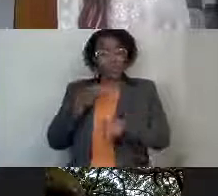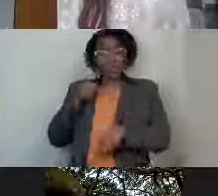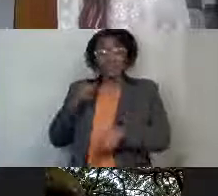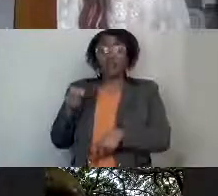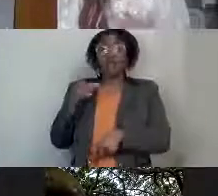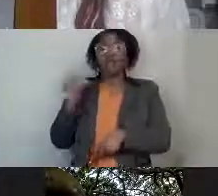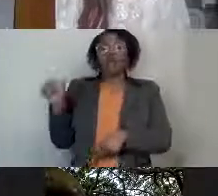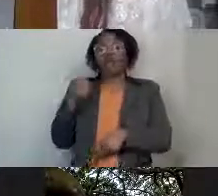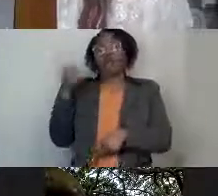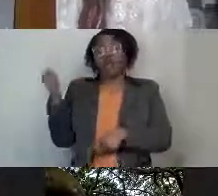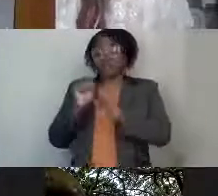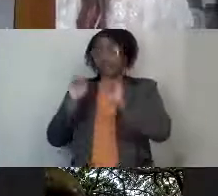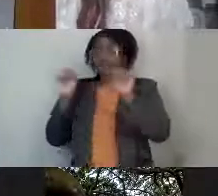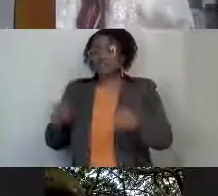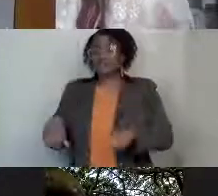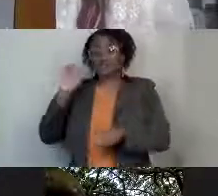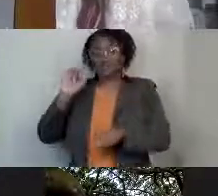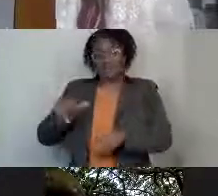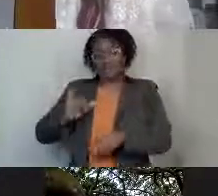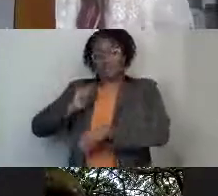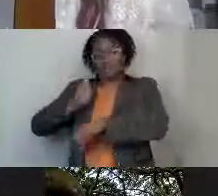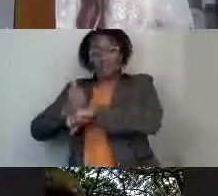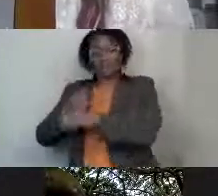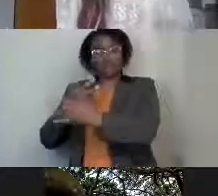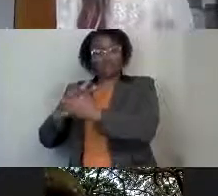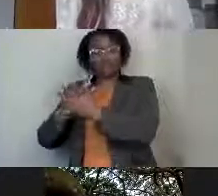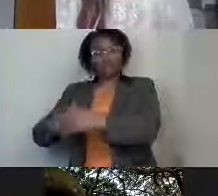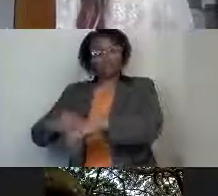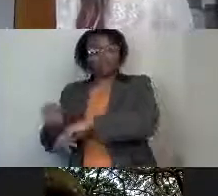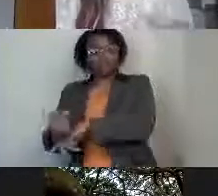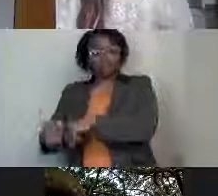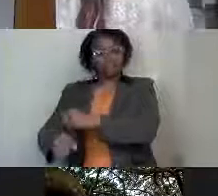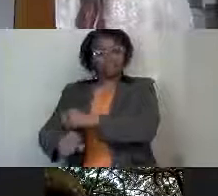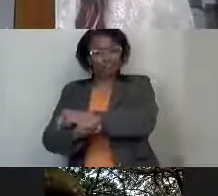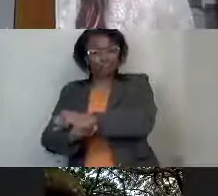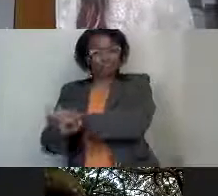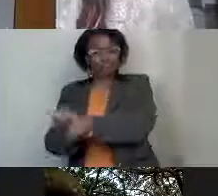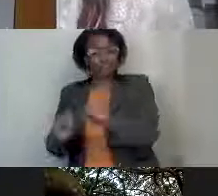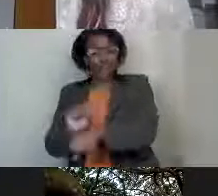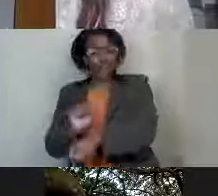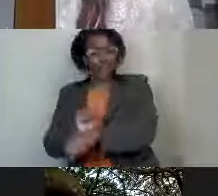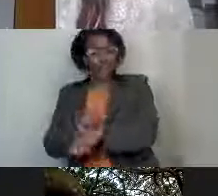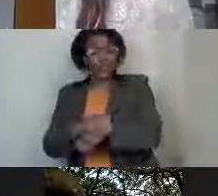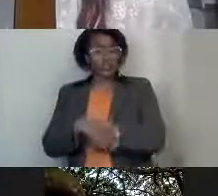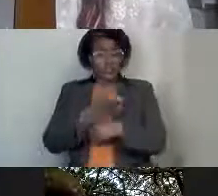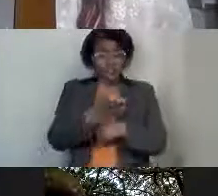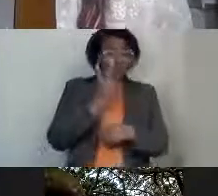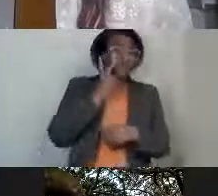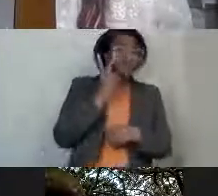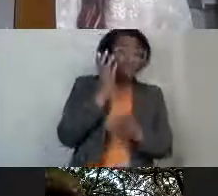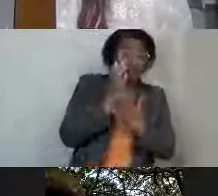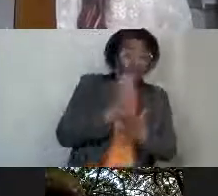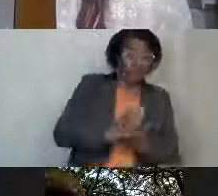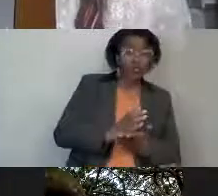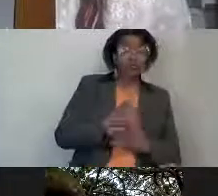these systems. And you see here, one of our communities declared a femicide-free zone during the pandemic to